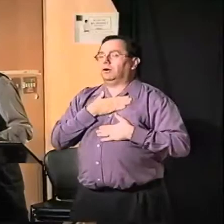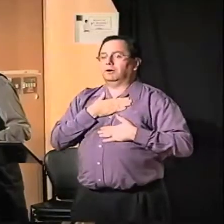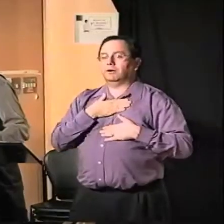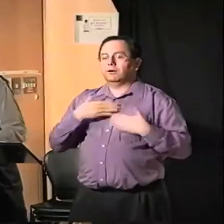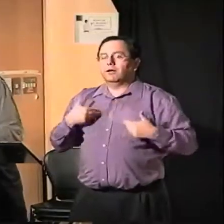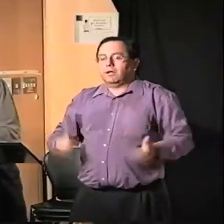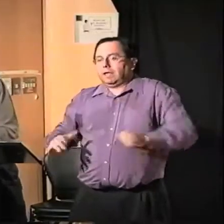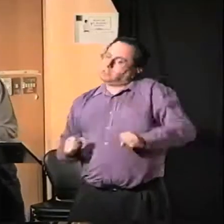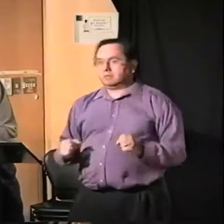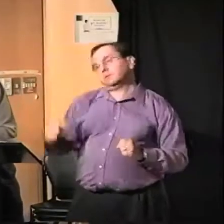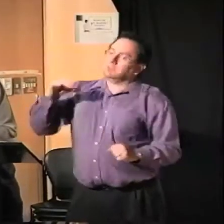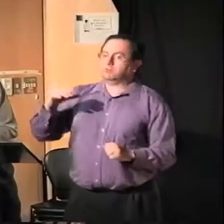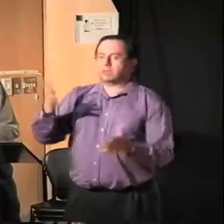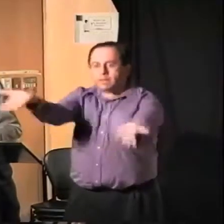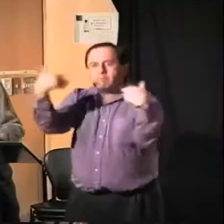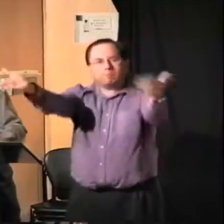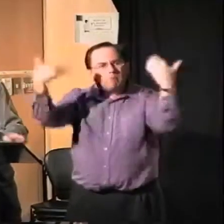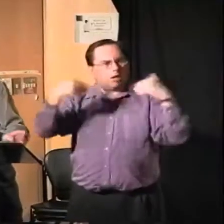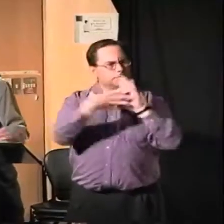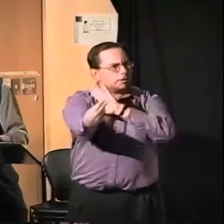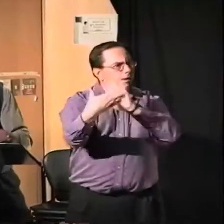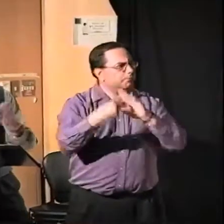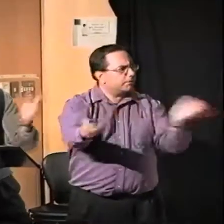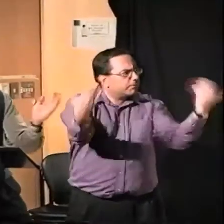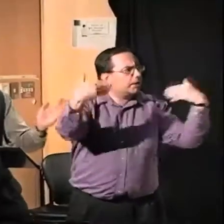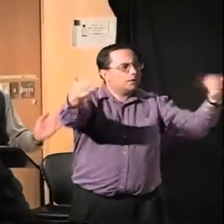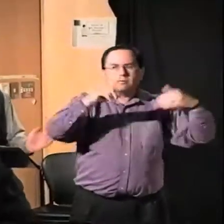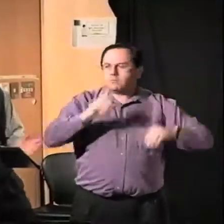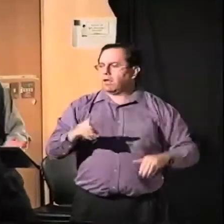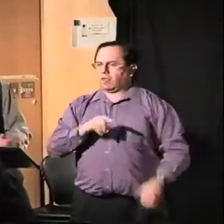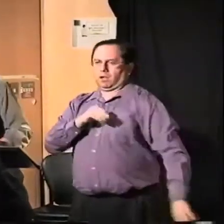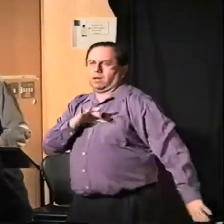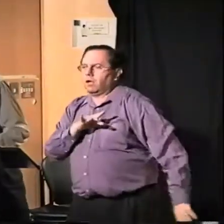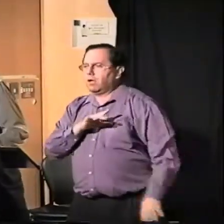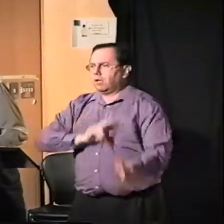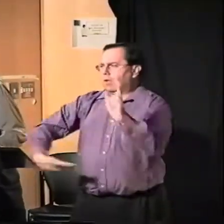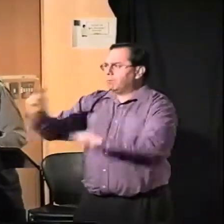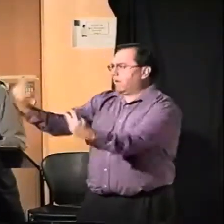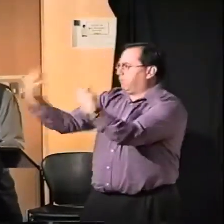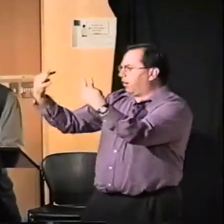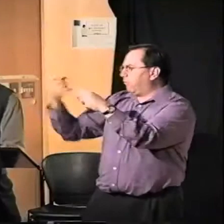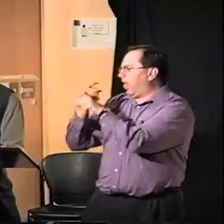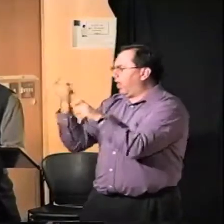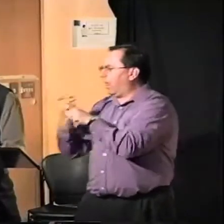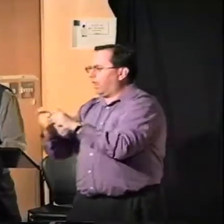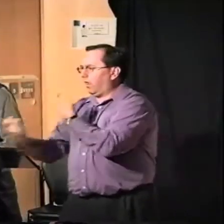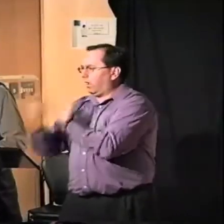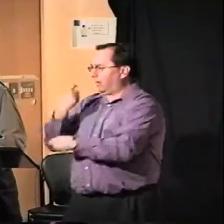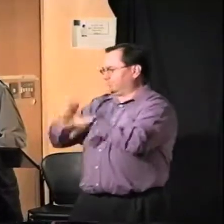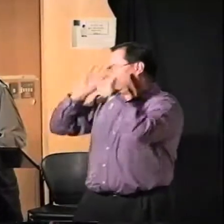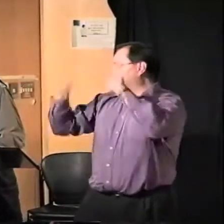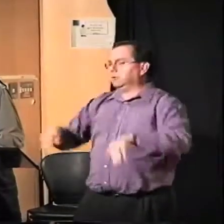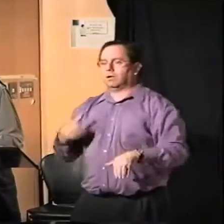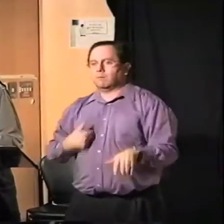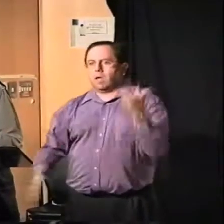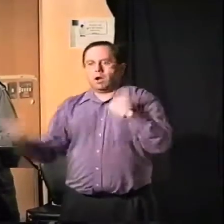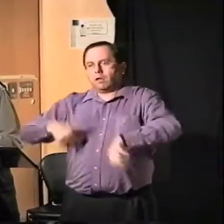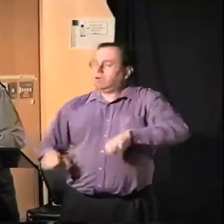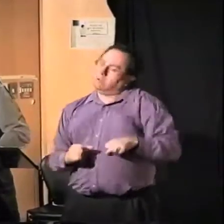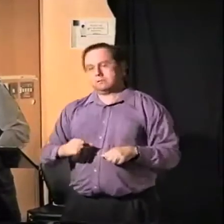twitch, everybody, let's twitch. Who really cares if the neighbors snitch? We all do the Tourette